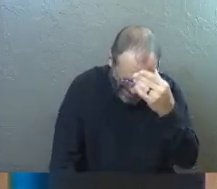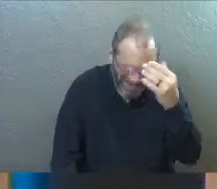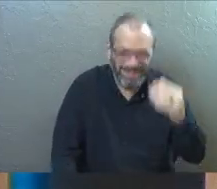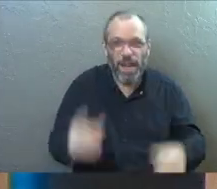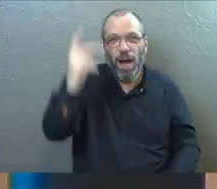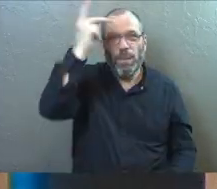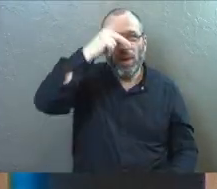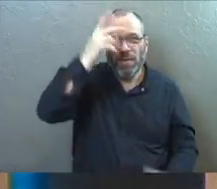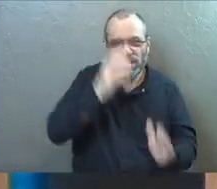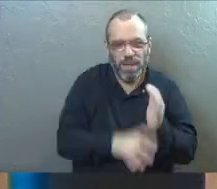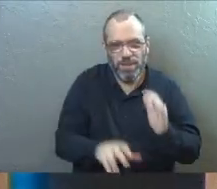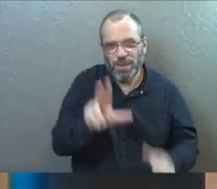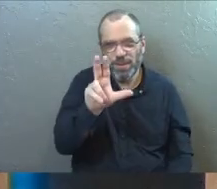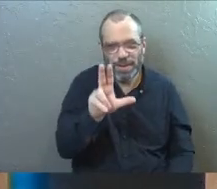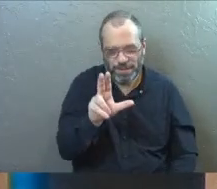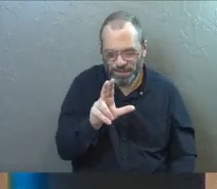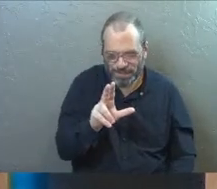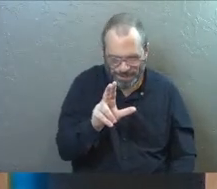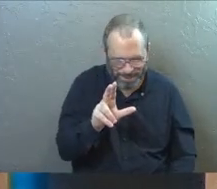Proverbs 3.